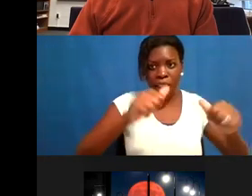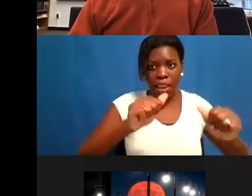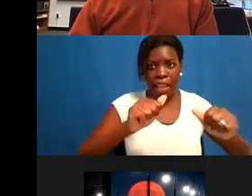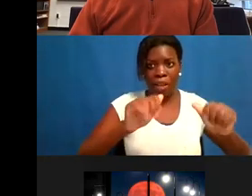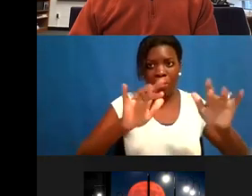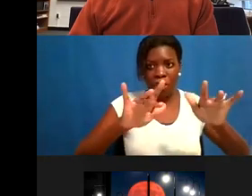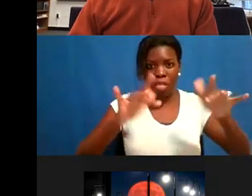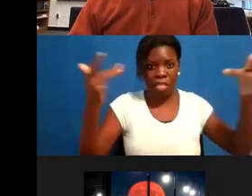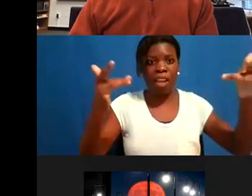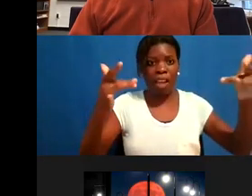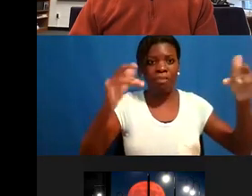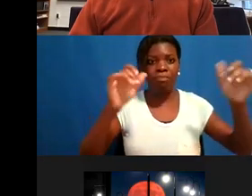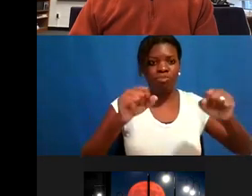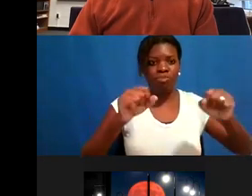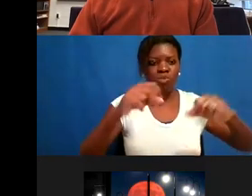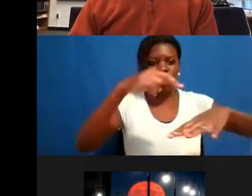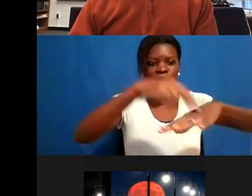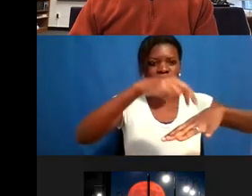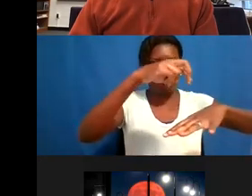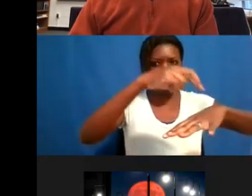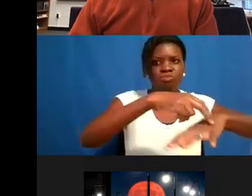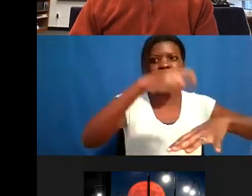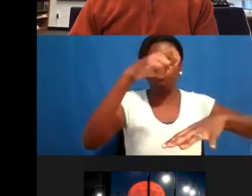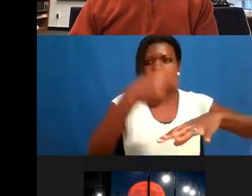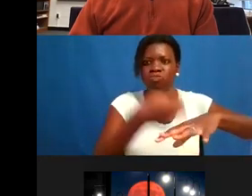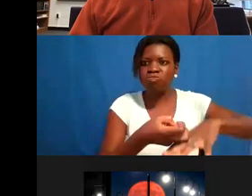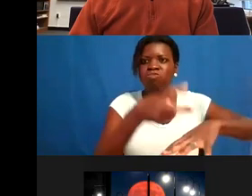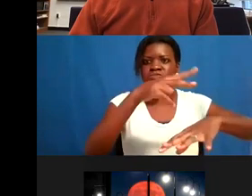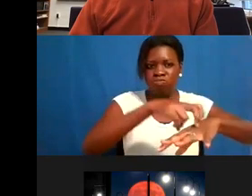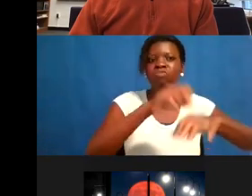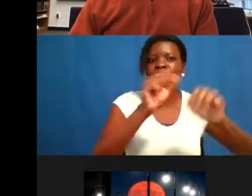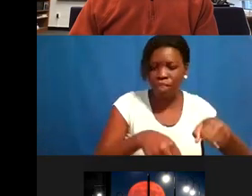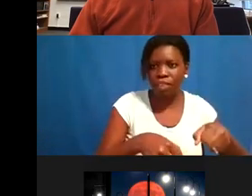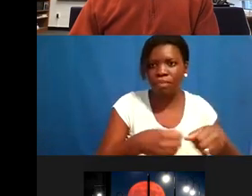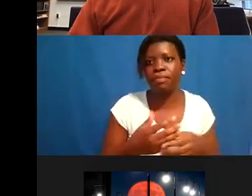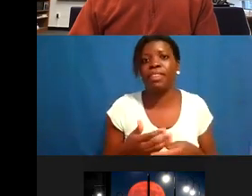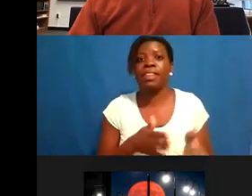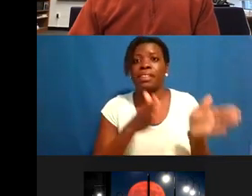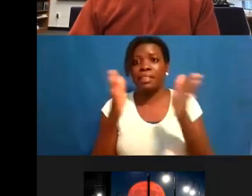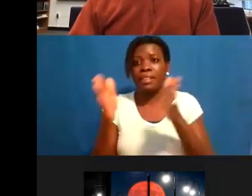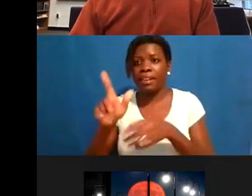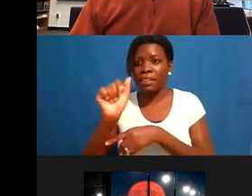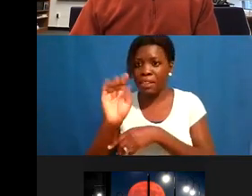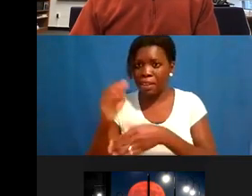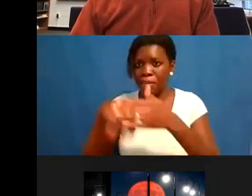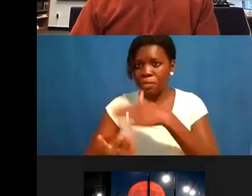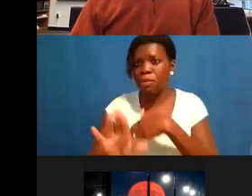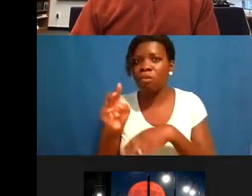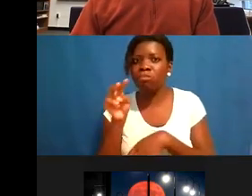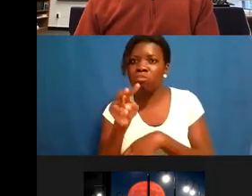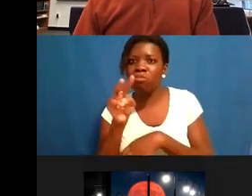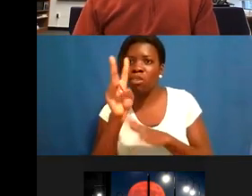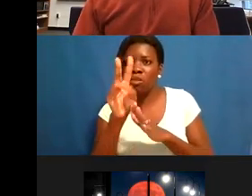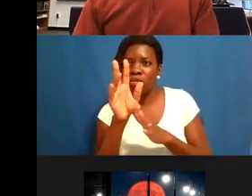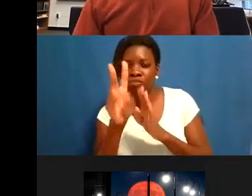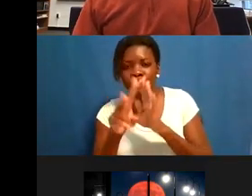light enough to stand and even jump on top of that surface. Okay, let's go into the lab and look at a video and try to understand